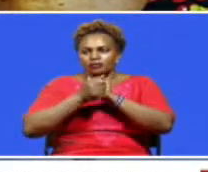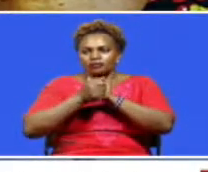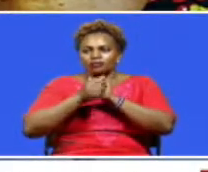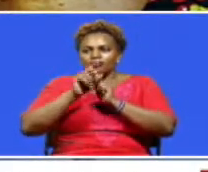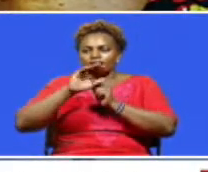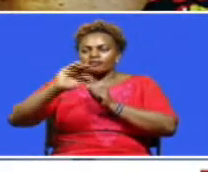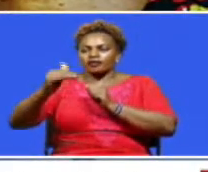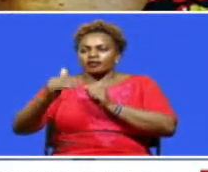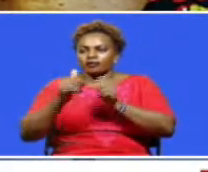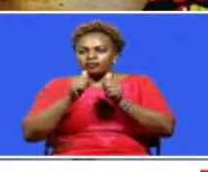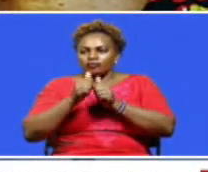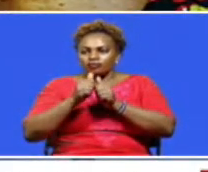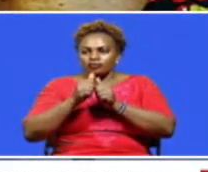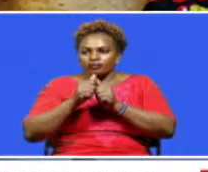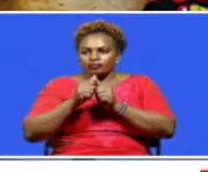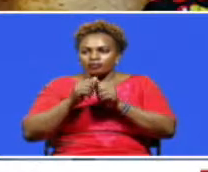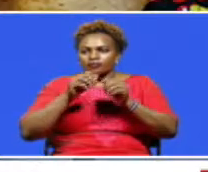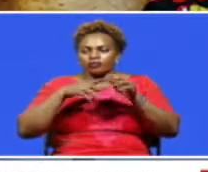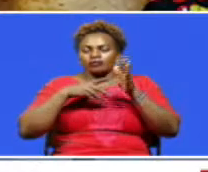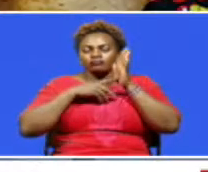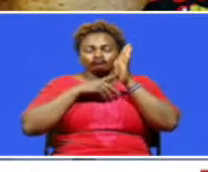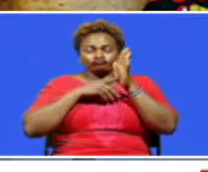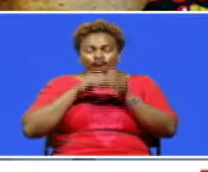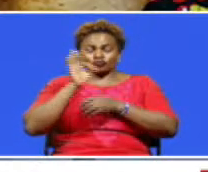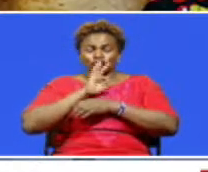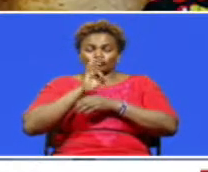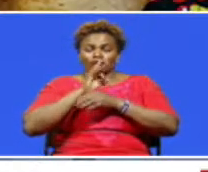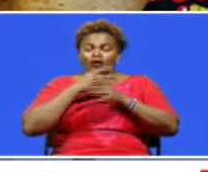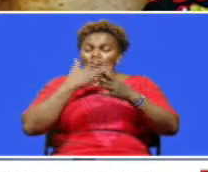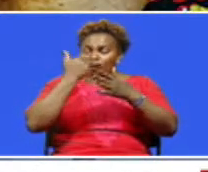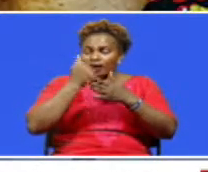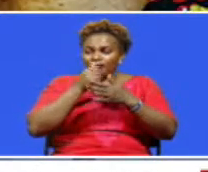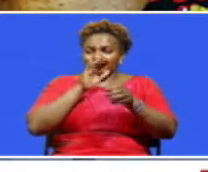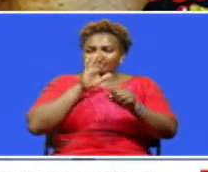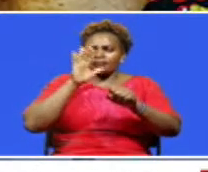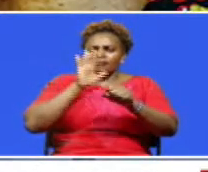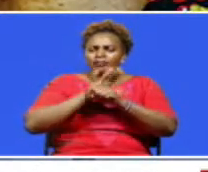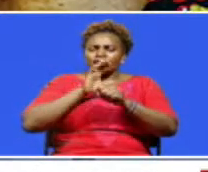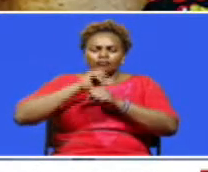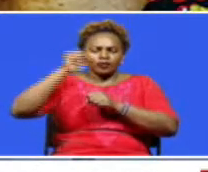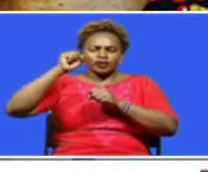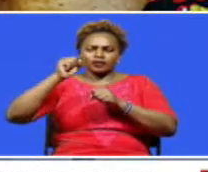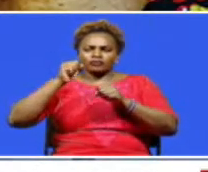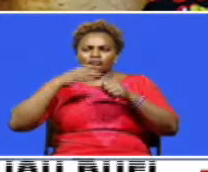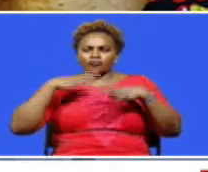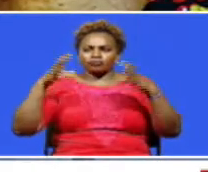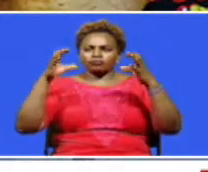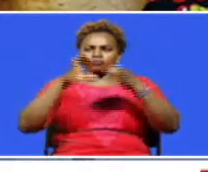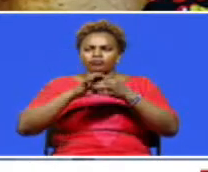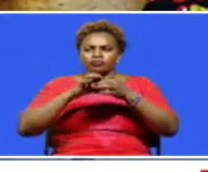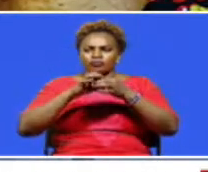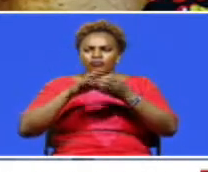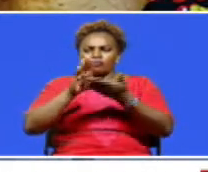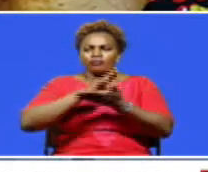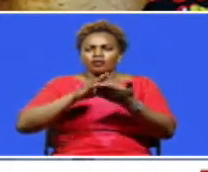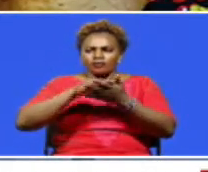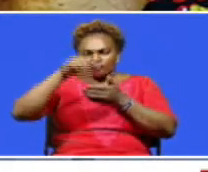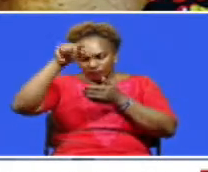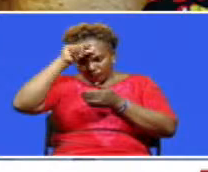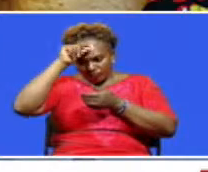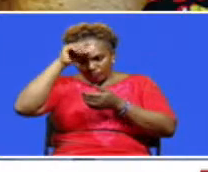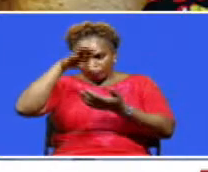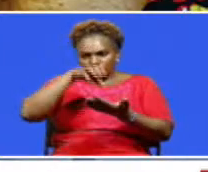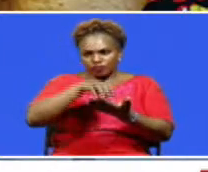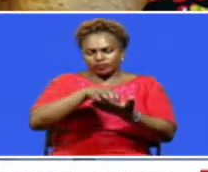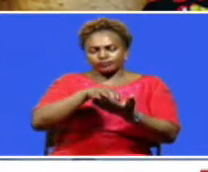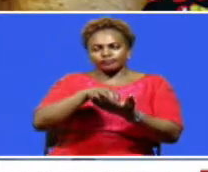of the counties that will see a major showdown as political bigwigs in that county consolidate their base for the governor's